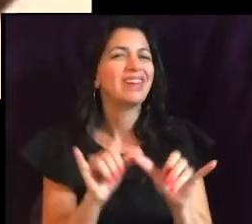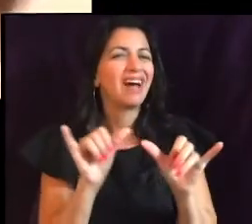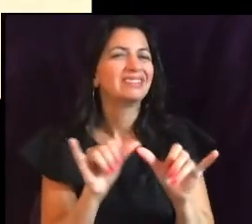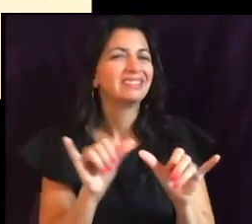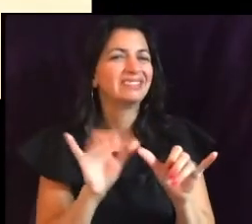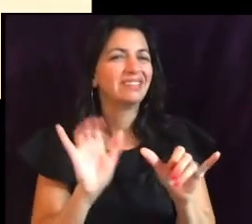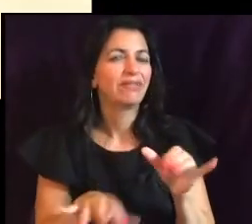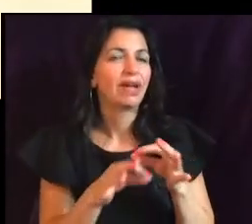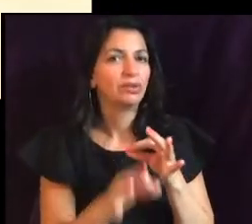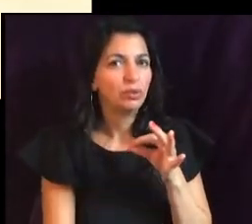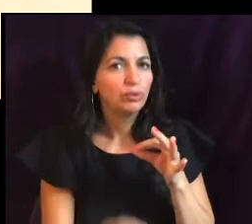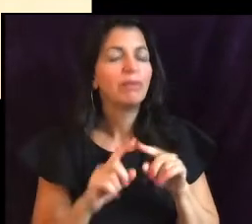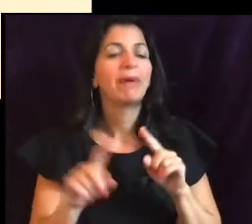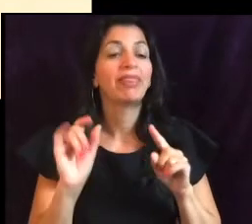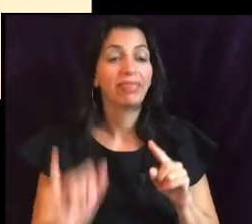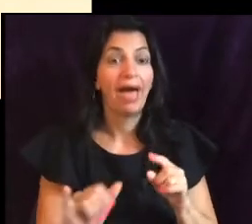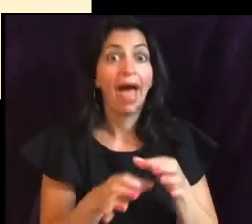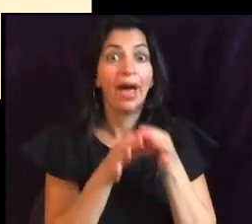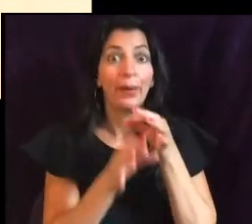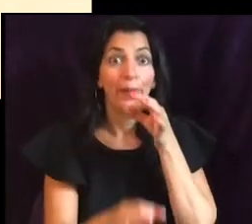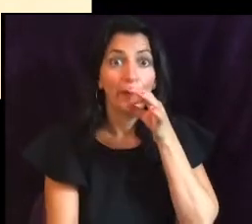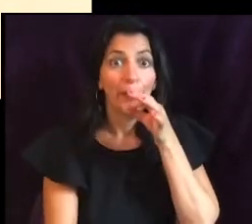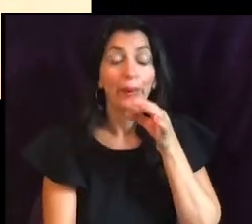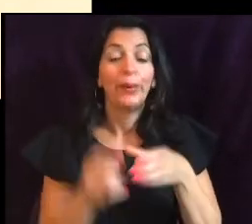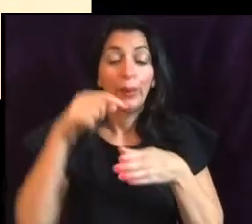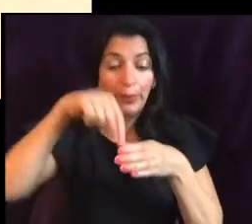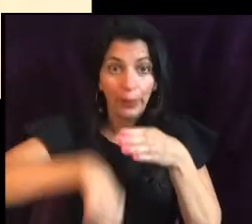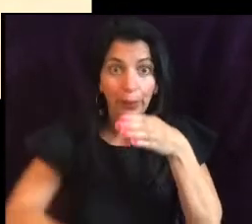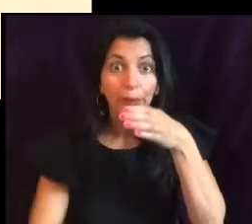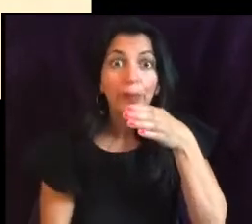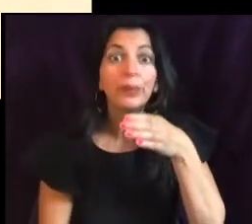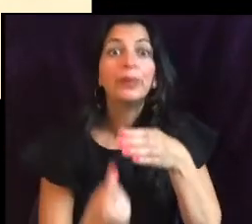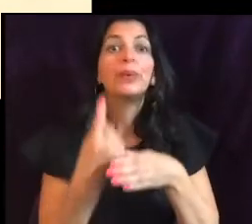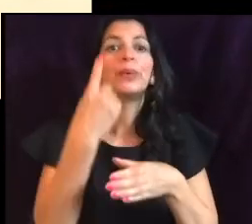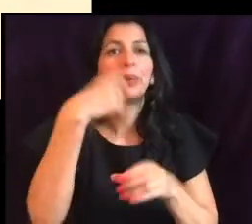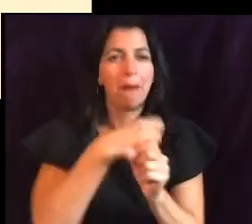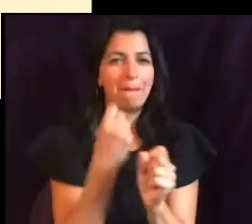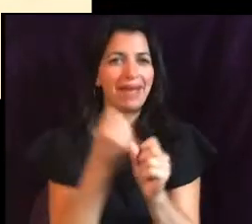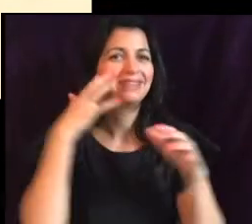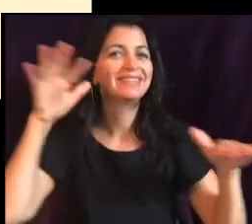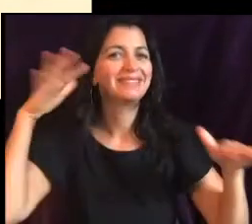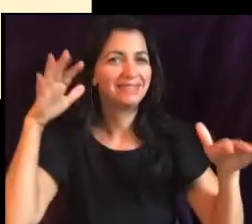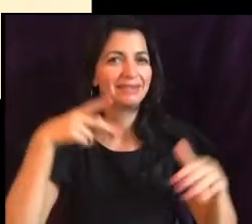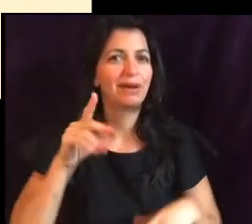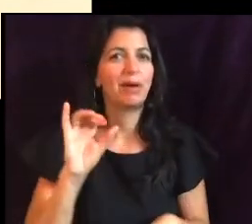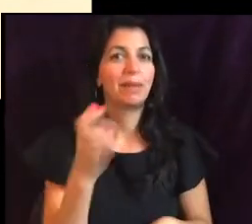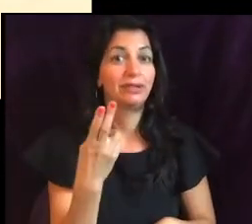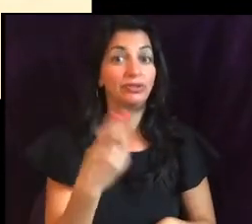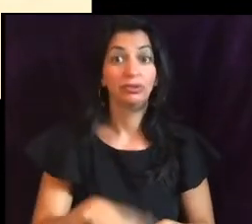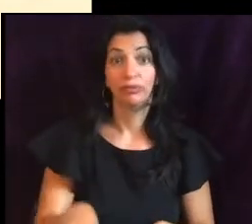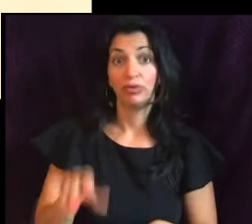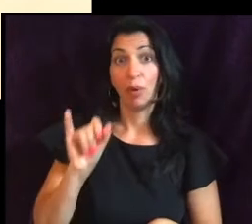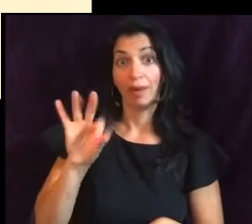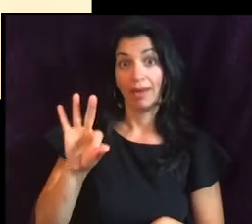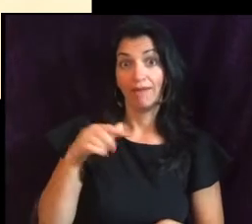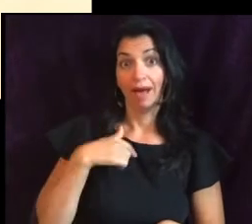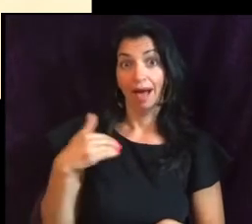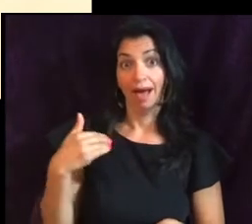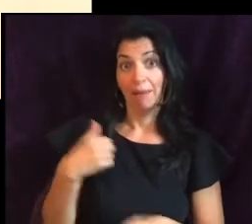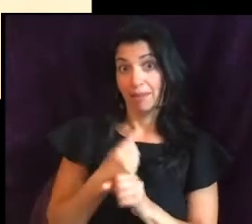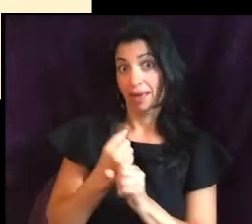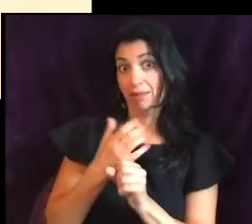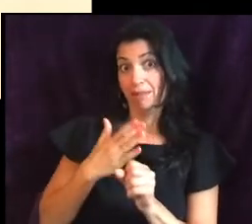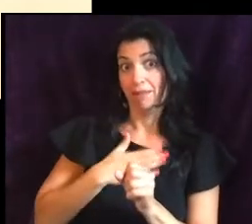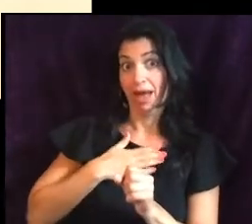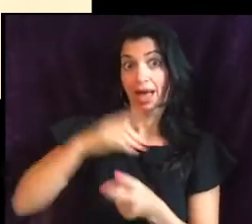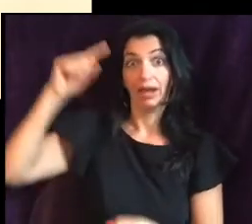specific pitch. What if I were to cut this guy? Or if I were to shorten this